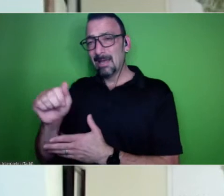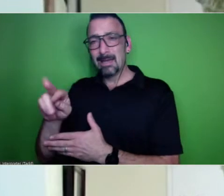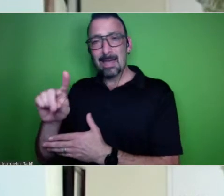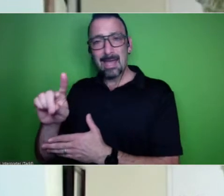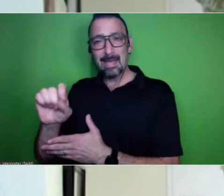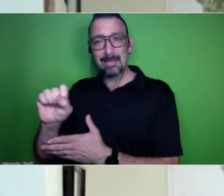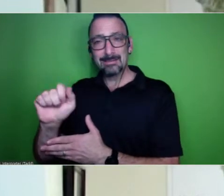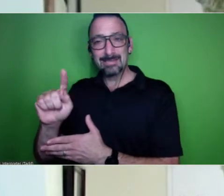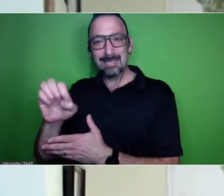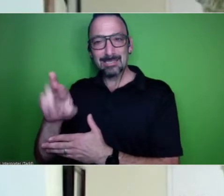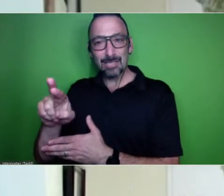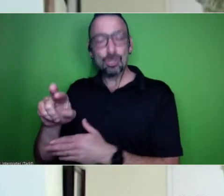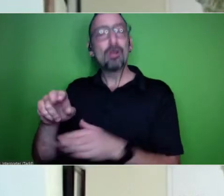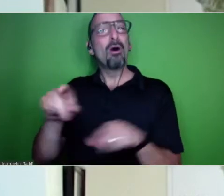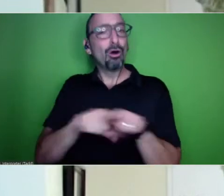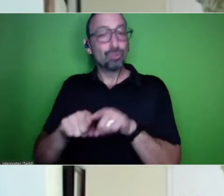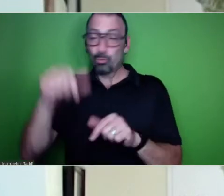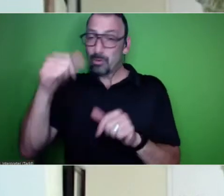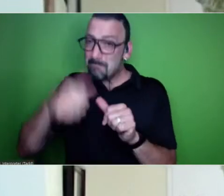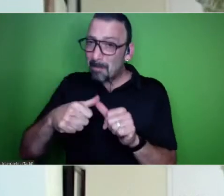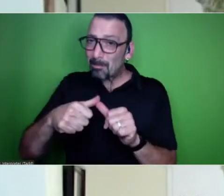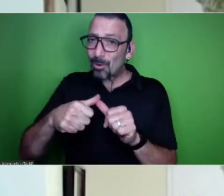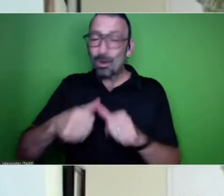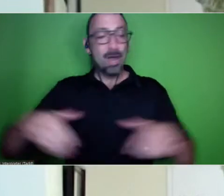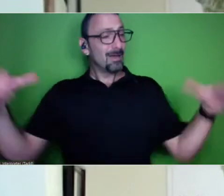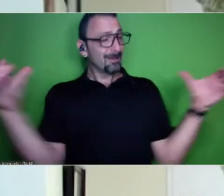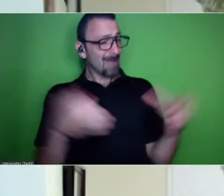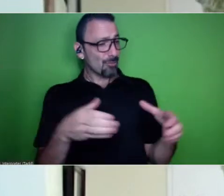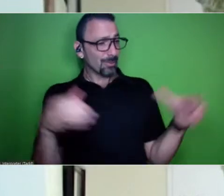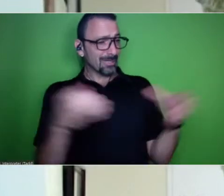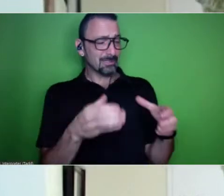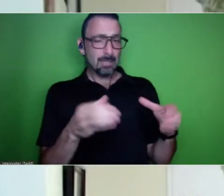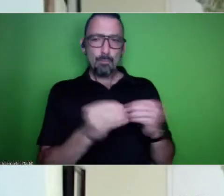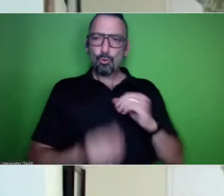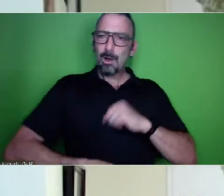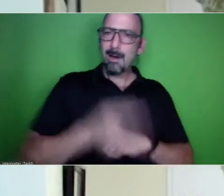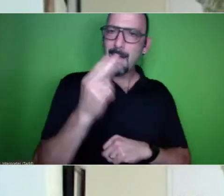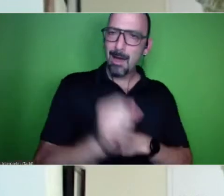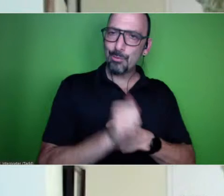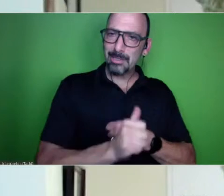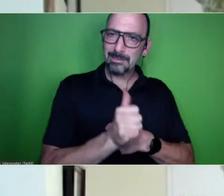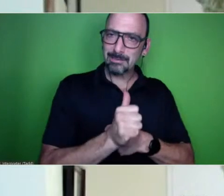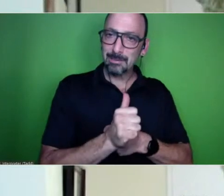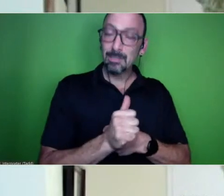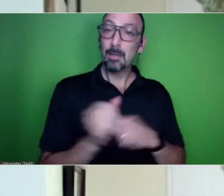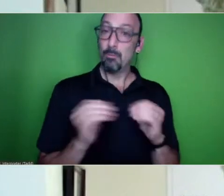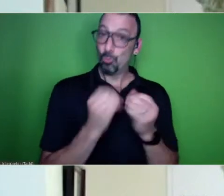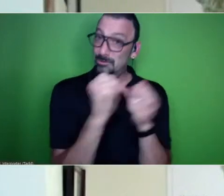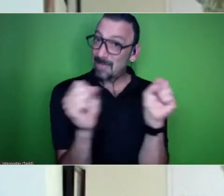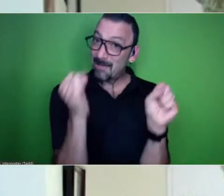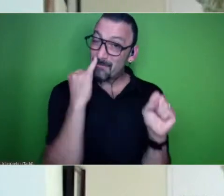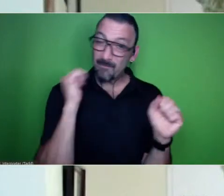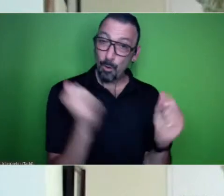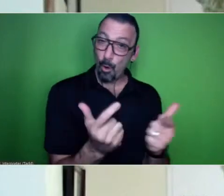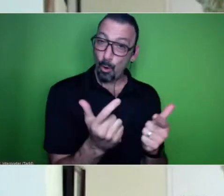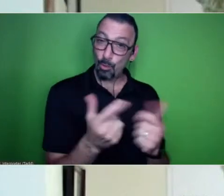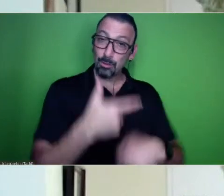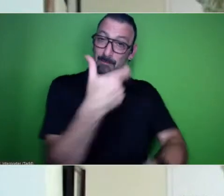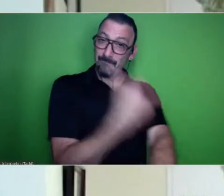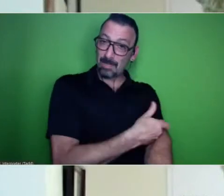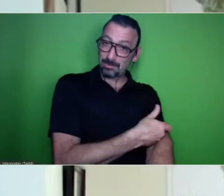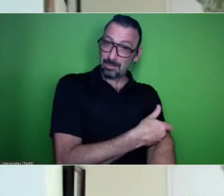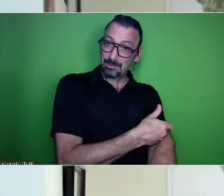gatherings, understand they are higher risk. It's an individual choice. It's much safer if everyone is vaccinated. Avoid